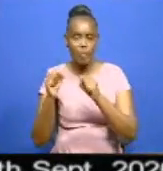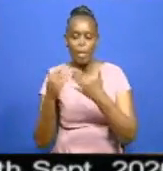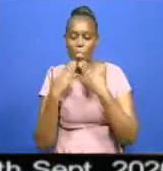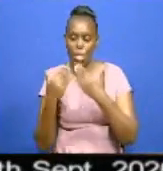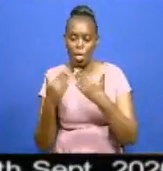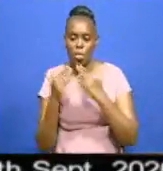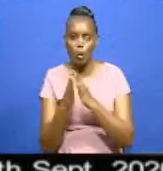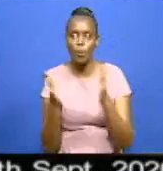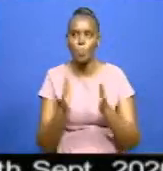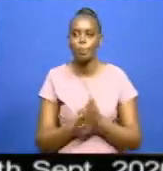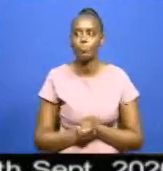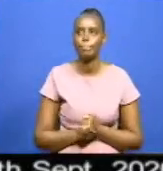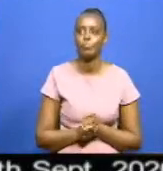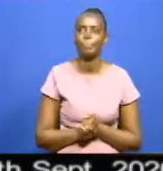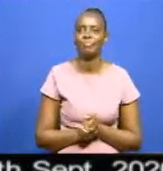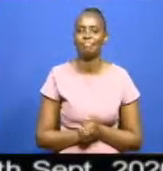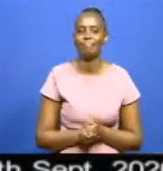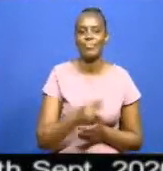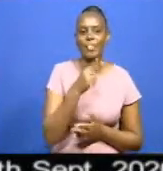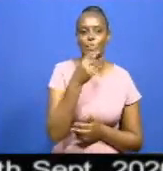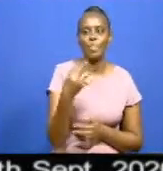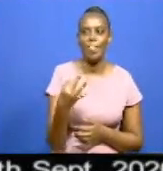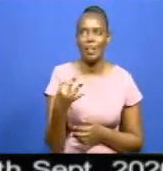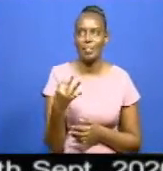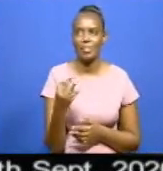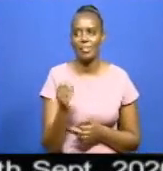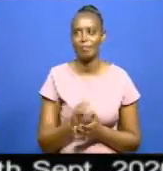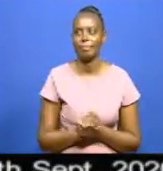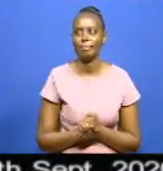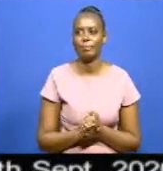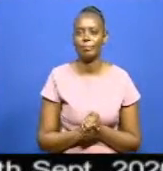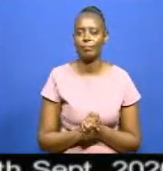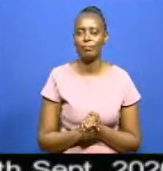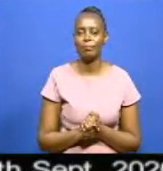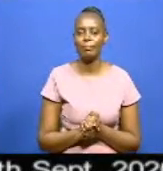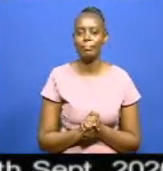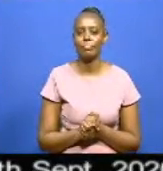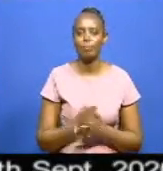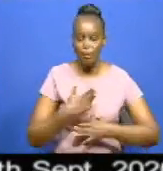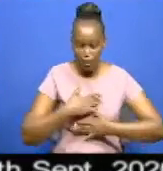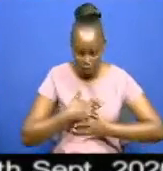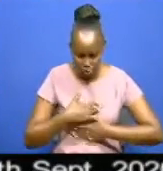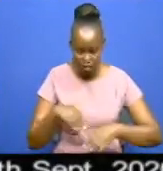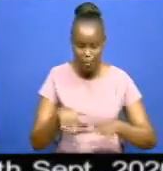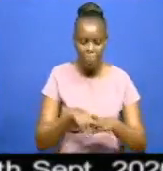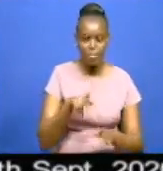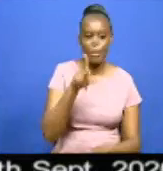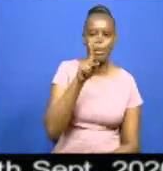sana. Thuluthi. Member for Kabondo Kaspur.